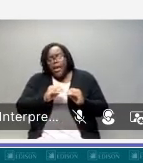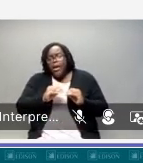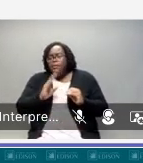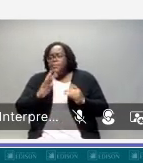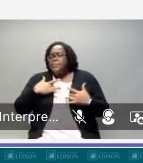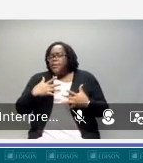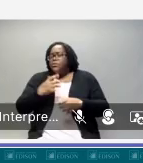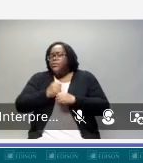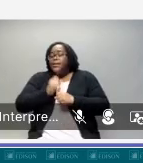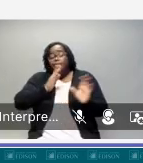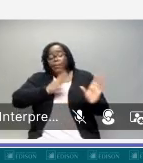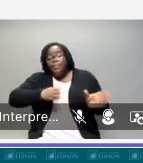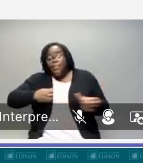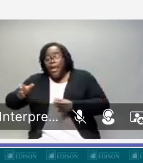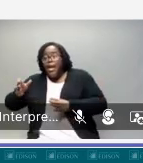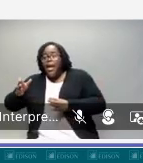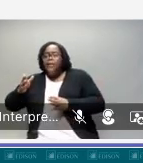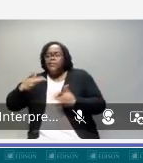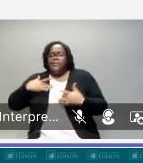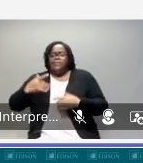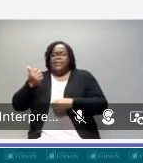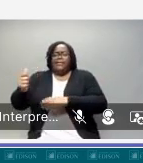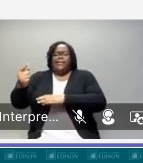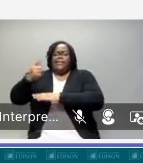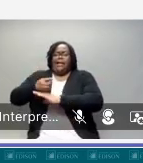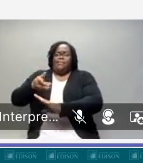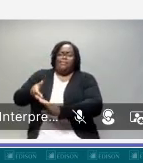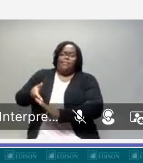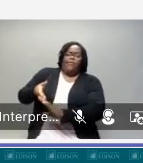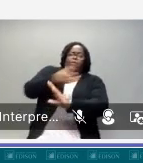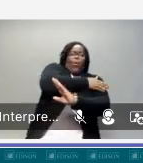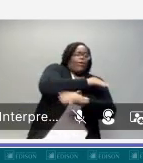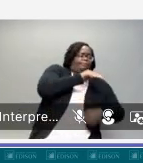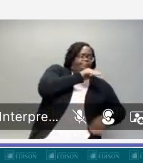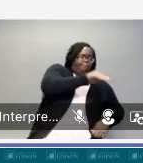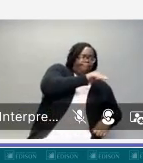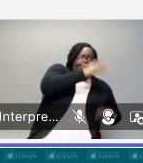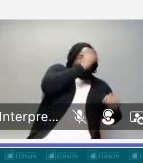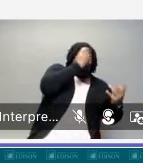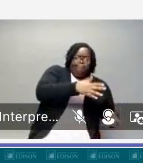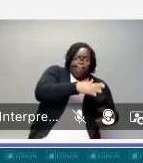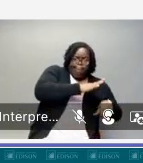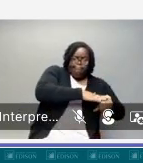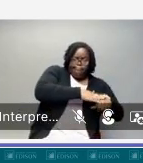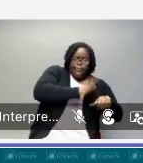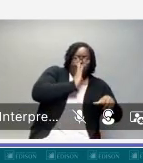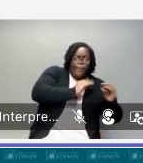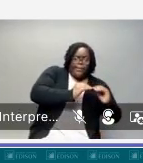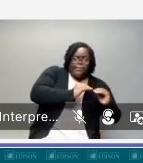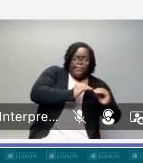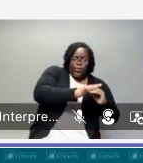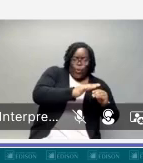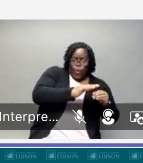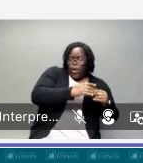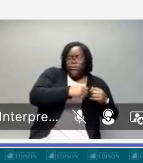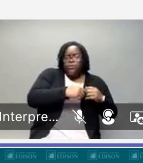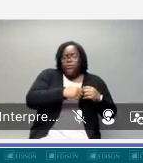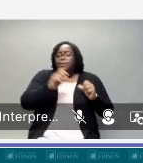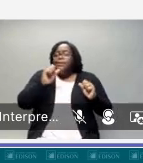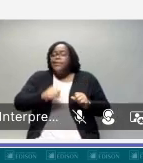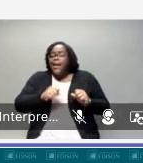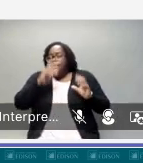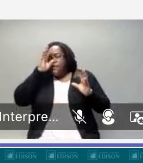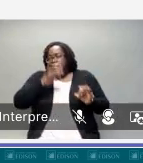if we're planning, and we start like 10 days out on those, say we're going to be doing repair on your line. And again, you can opt out. We're trying not to opt people